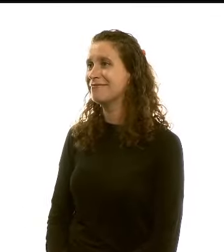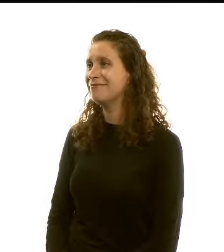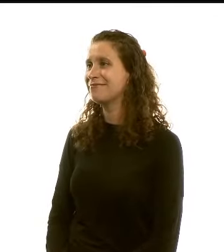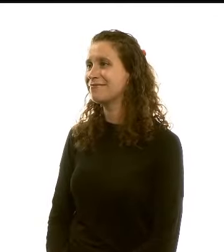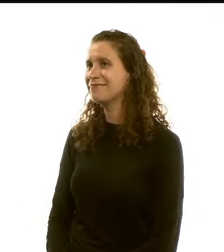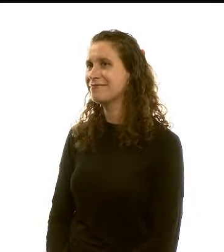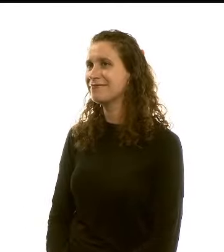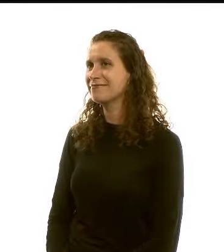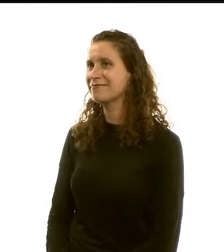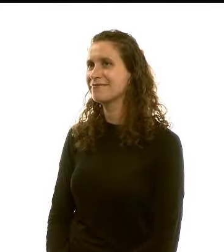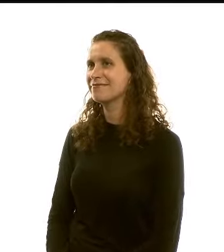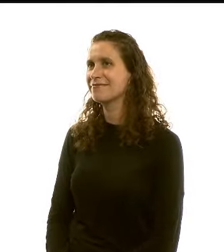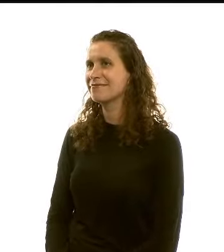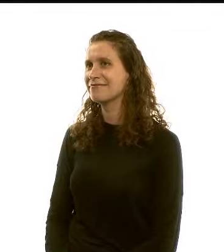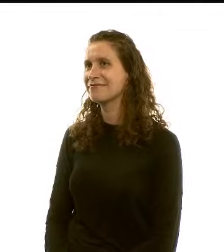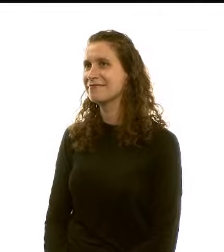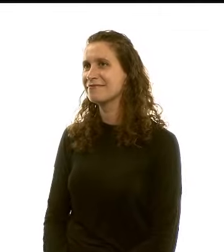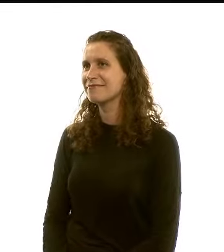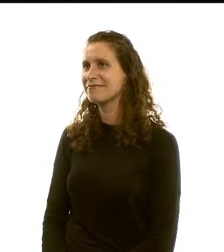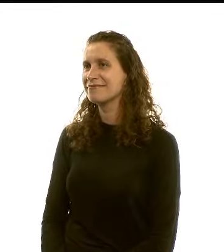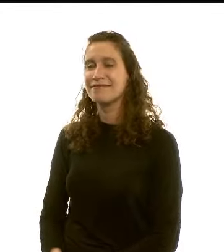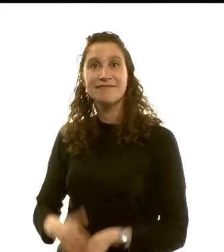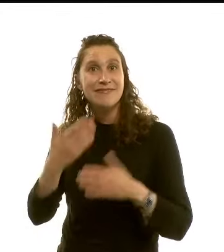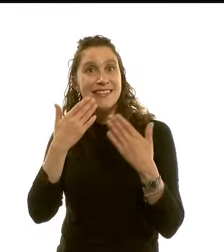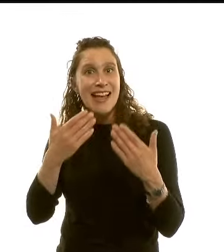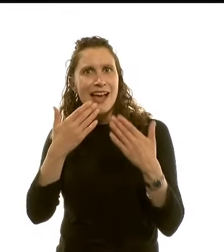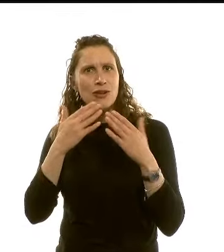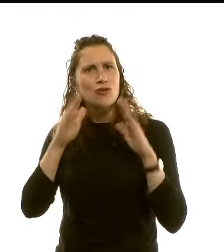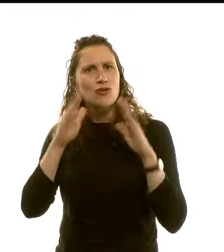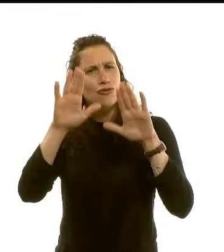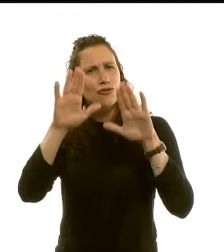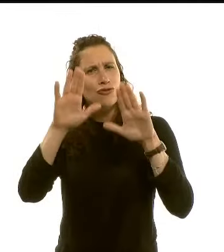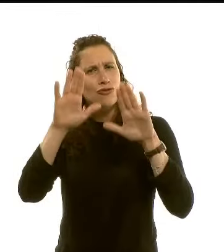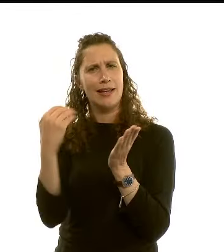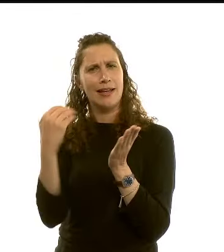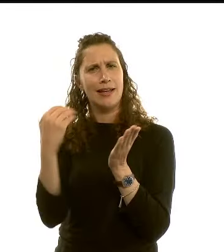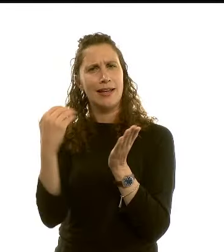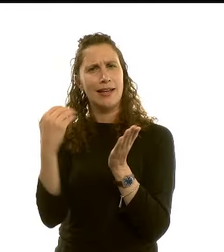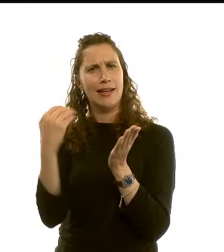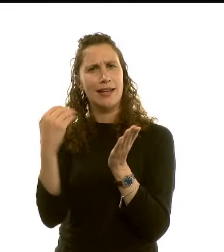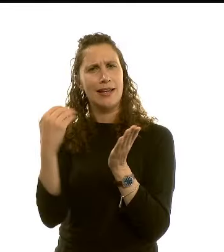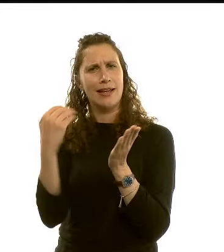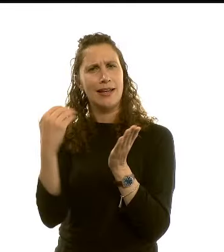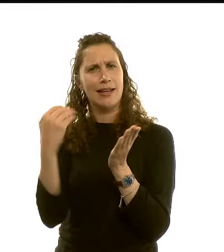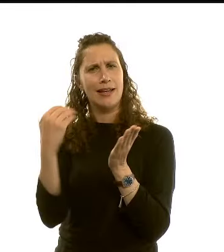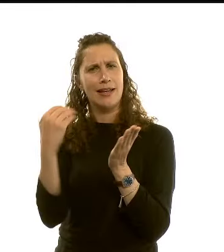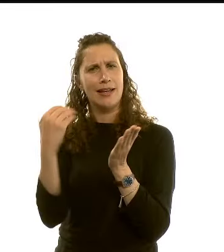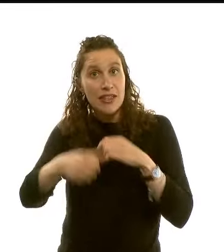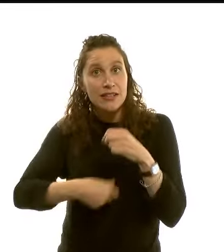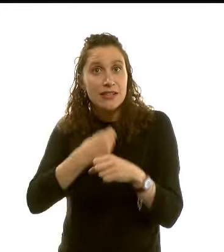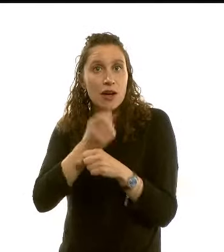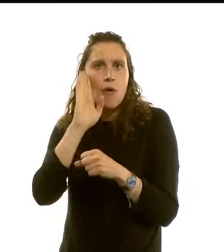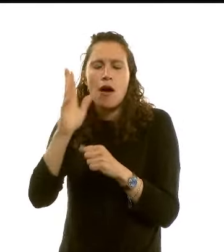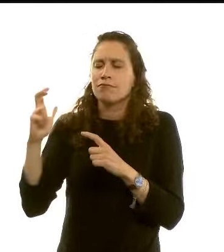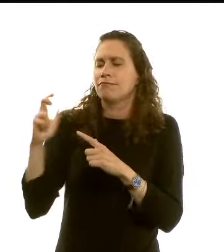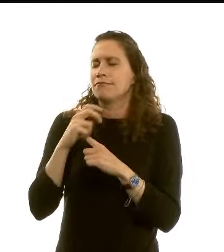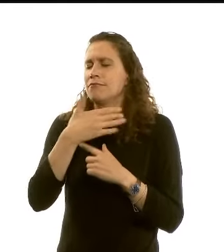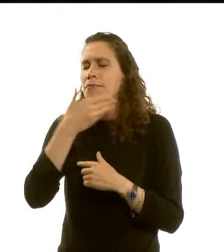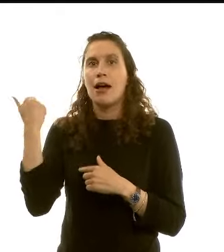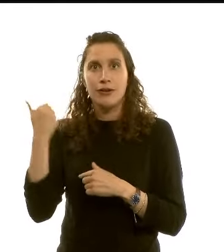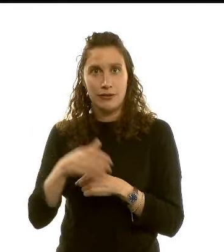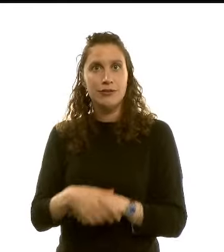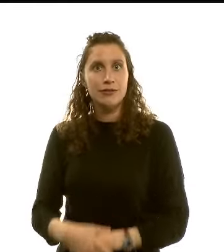Oh, yes! Thank you, Vic and Joel. It's great to be back here with you again. We had the best time last year, but this year is going to be even better because we